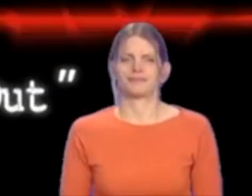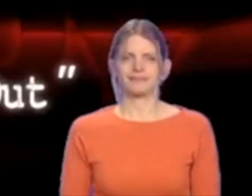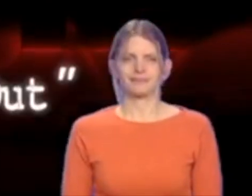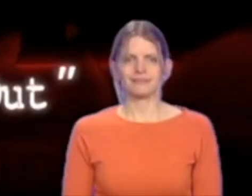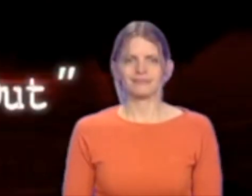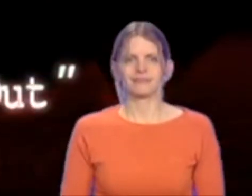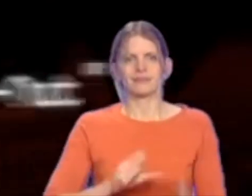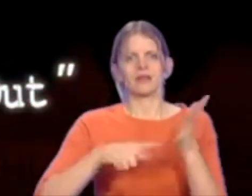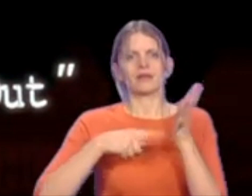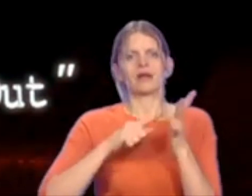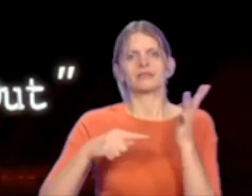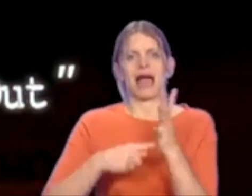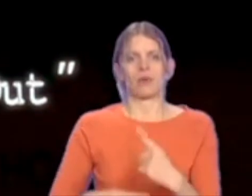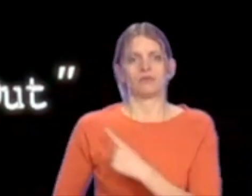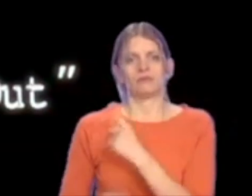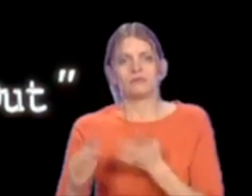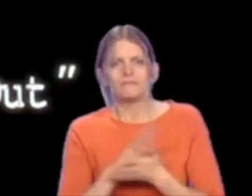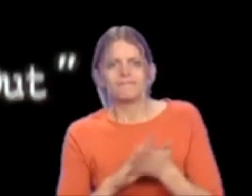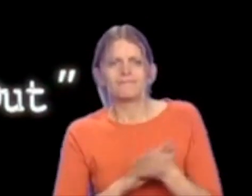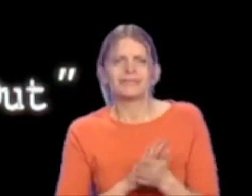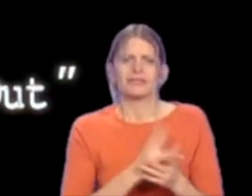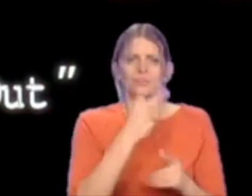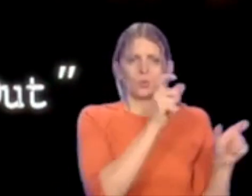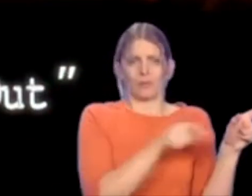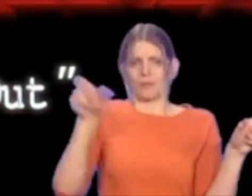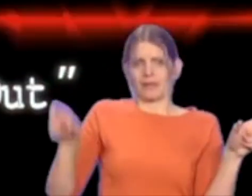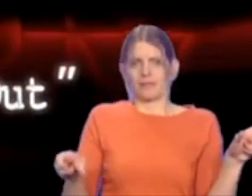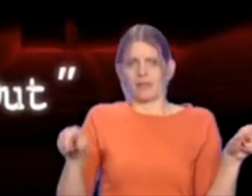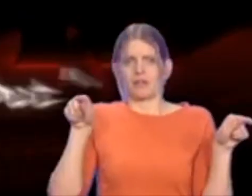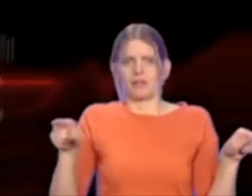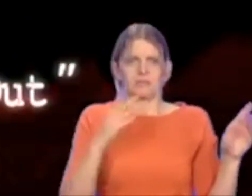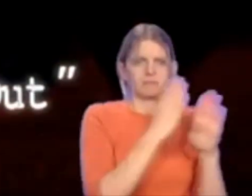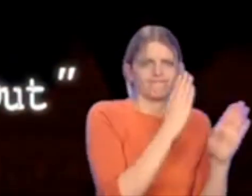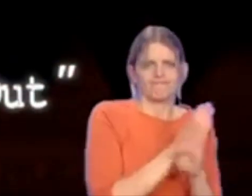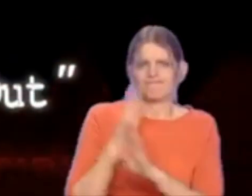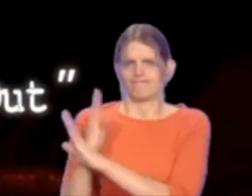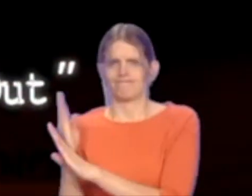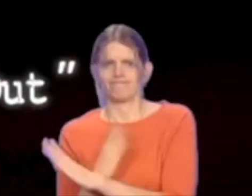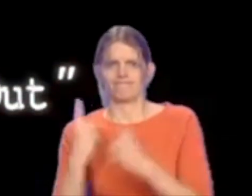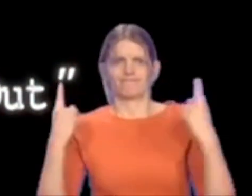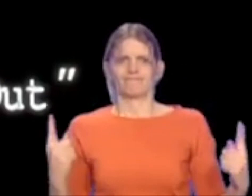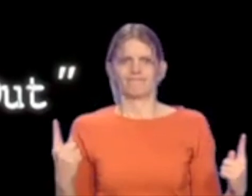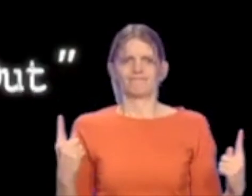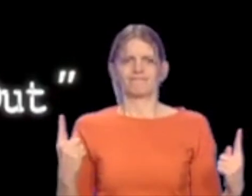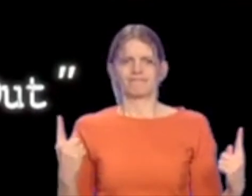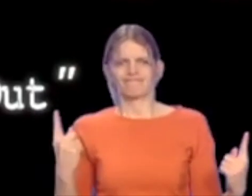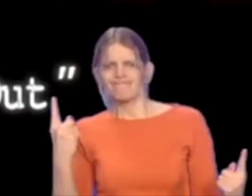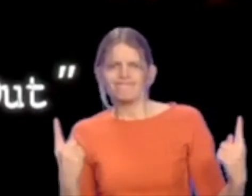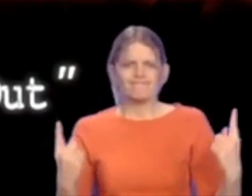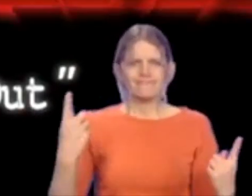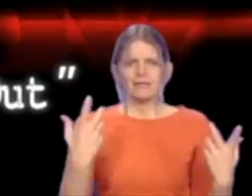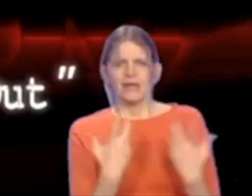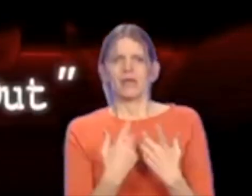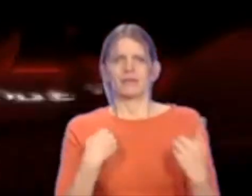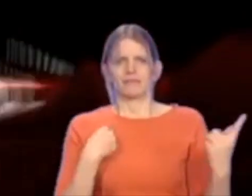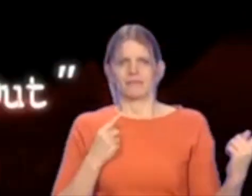Cutout. A cutout is a person who acts as an intermediary between two members of the intelligence services. Cutouts are used to improve security